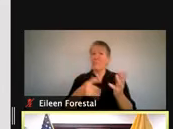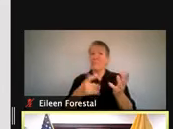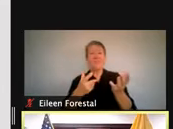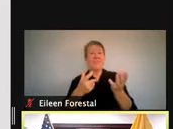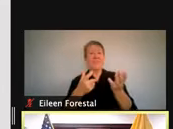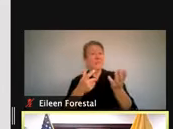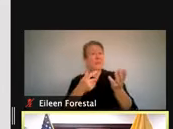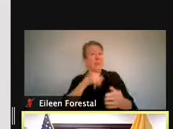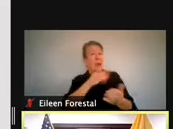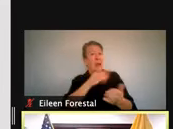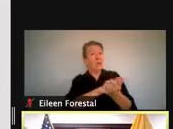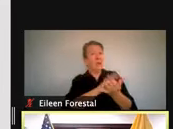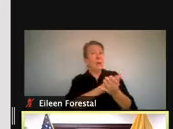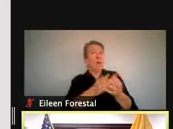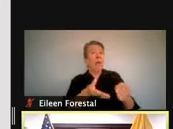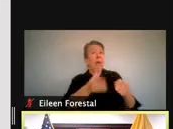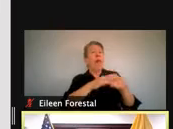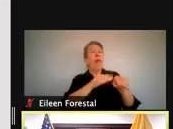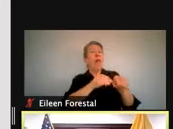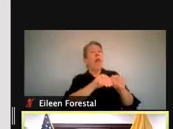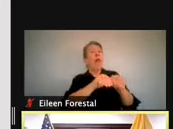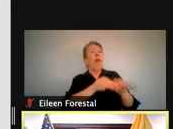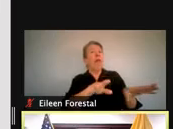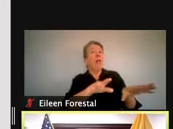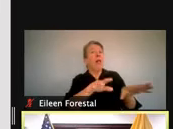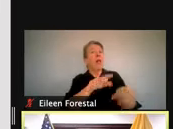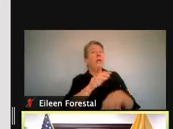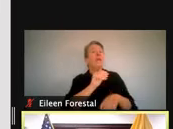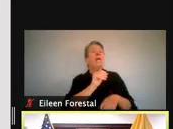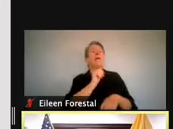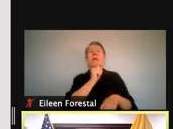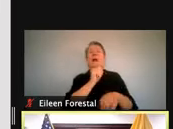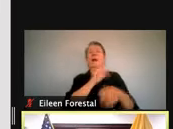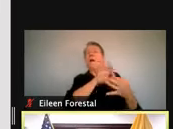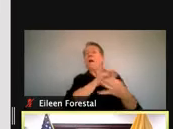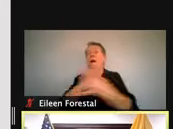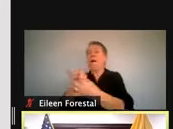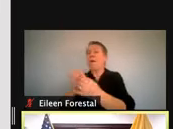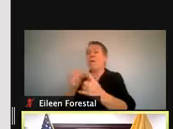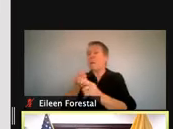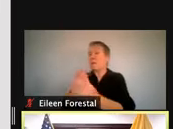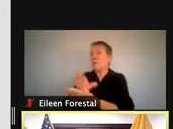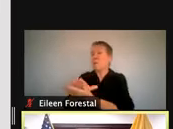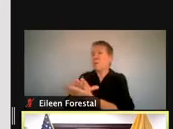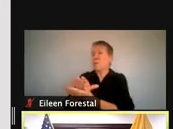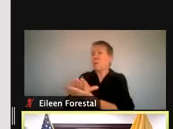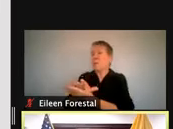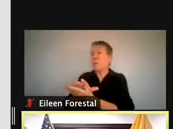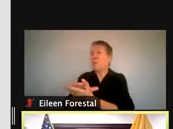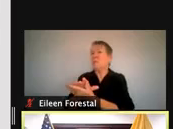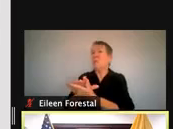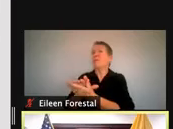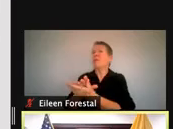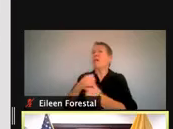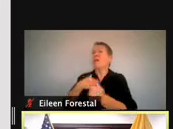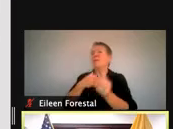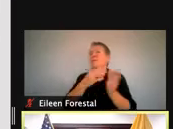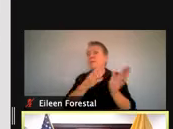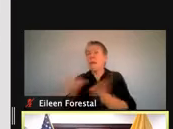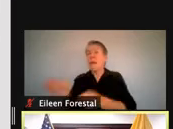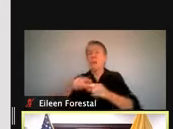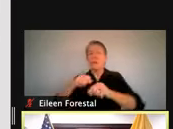and we remain confident that we have the protocols in place to protect the health and safety of our schools and educational